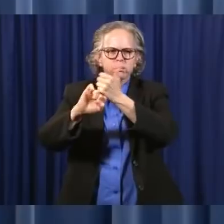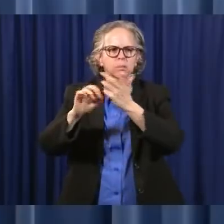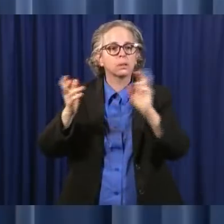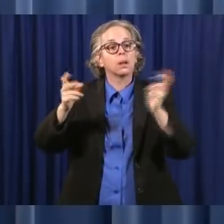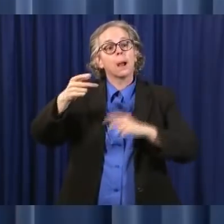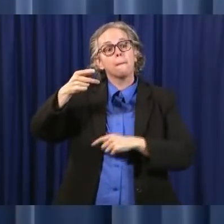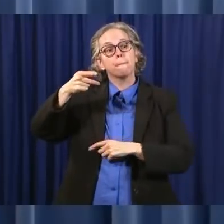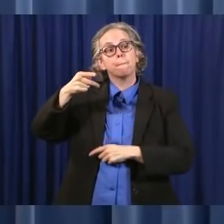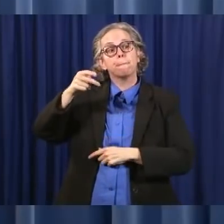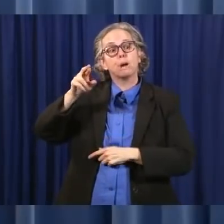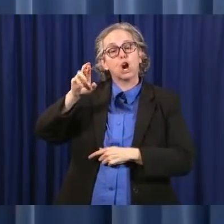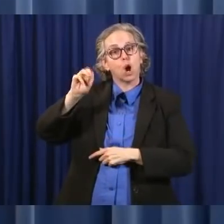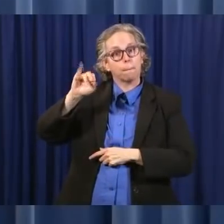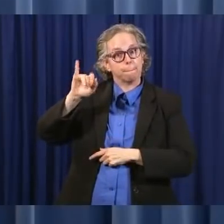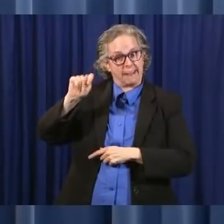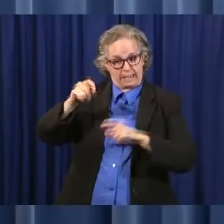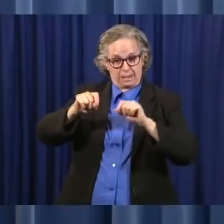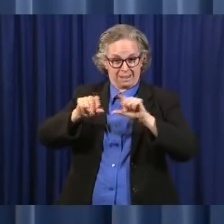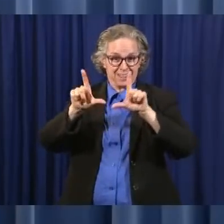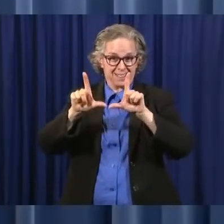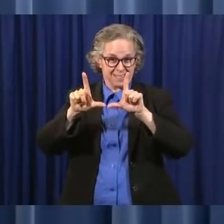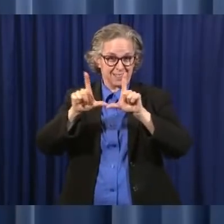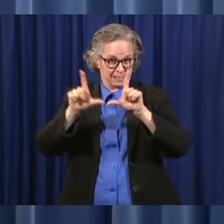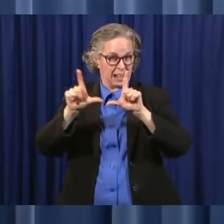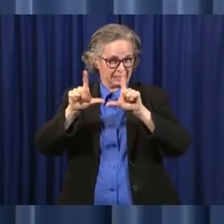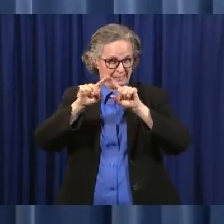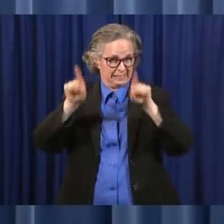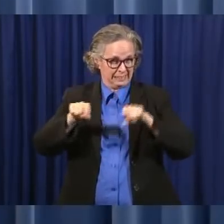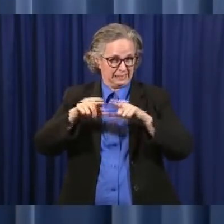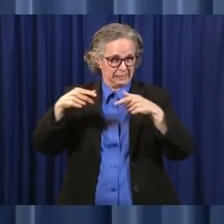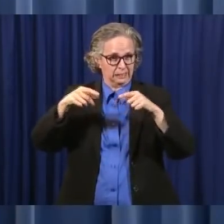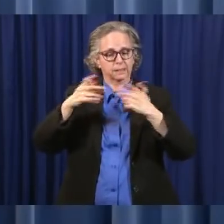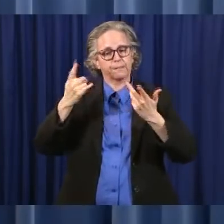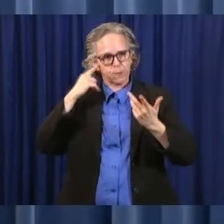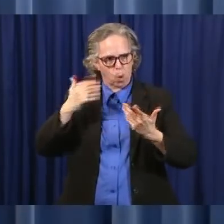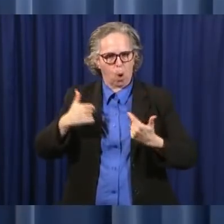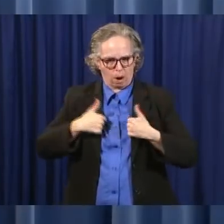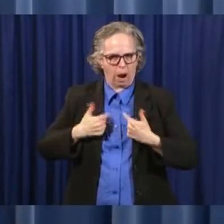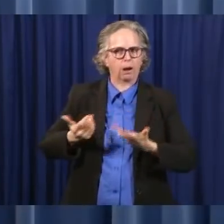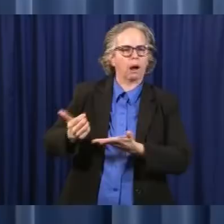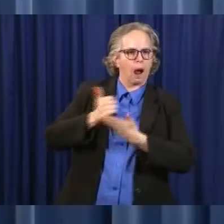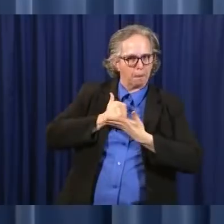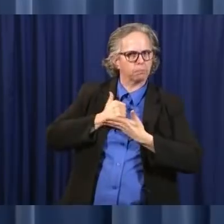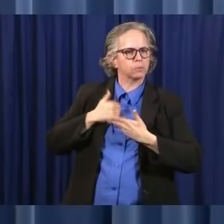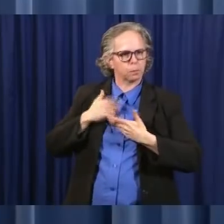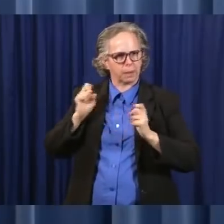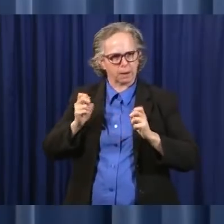the cost of bars and restaurants as they restock their shelves for reopening in the future.